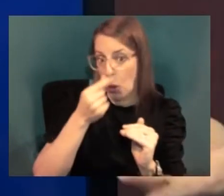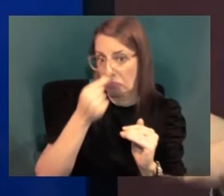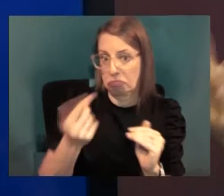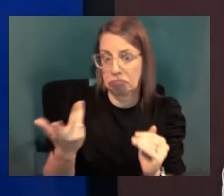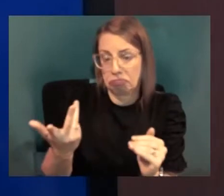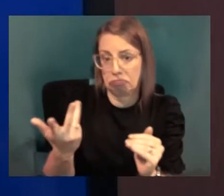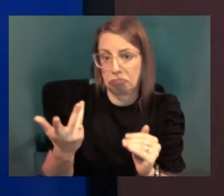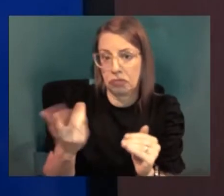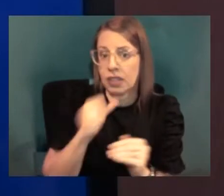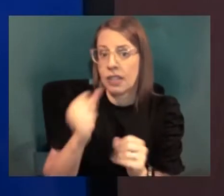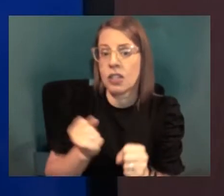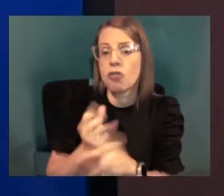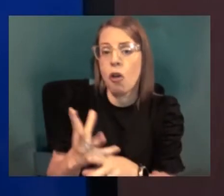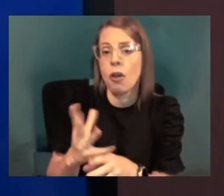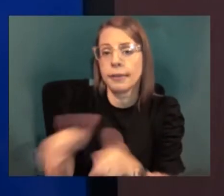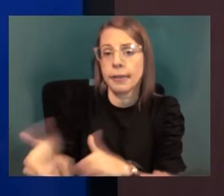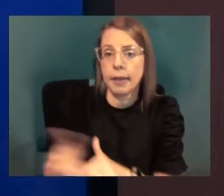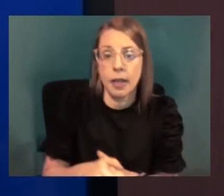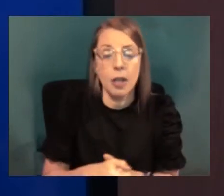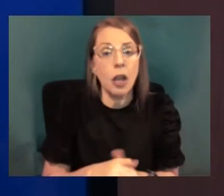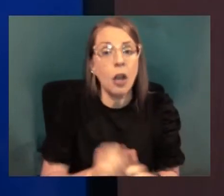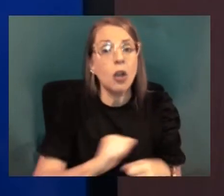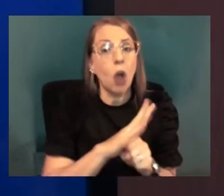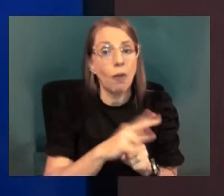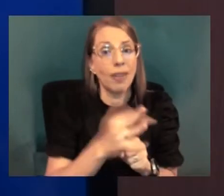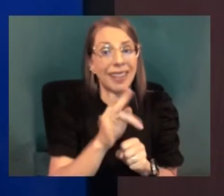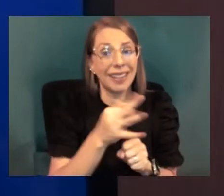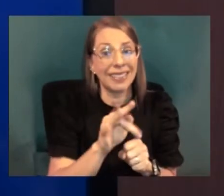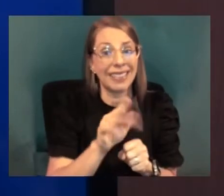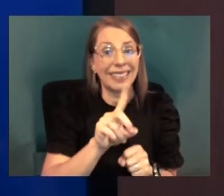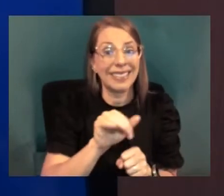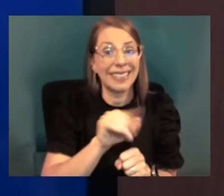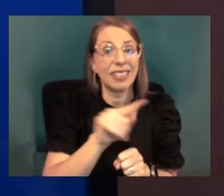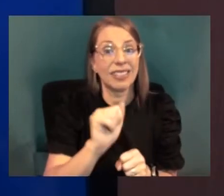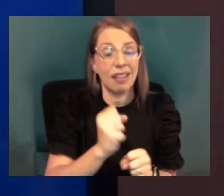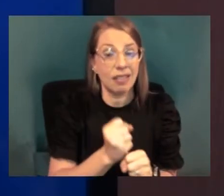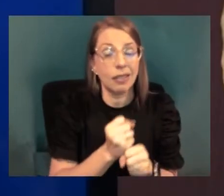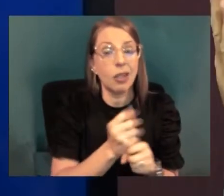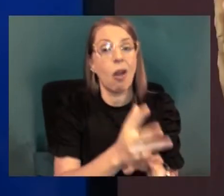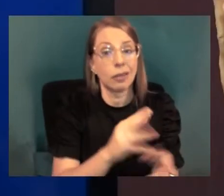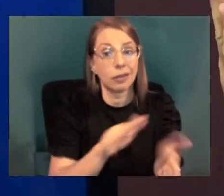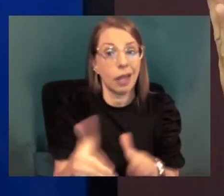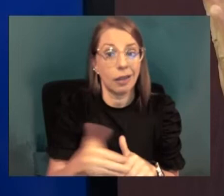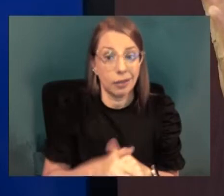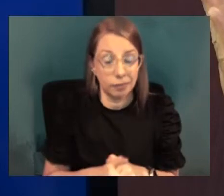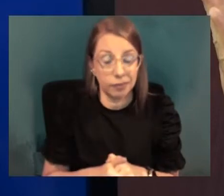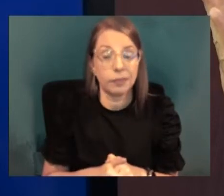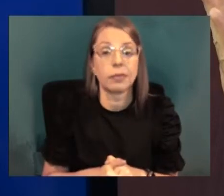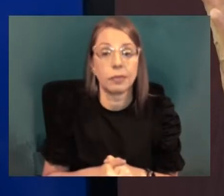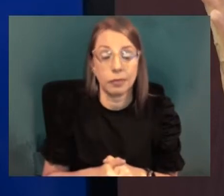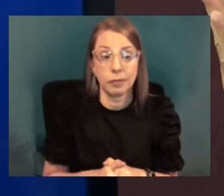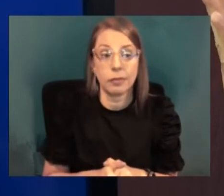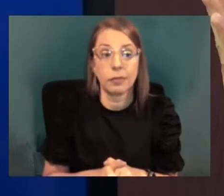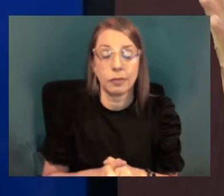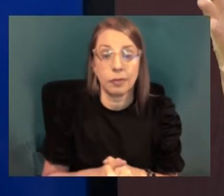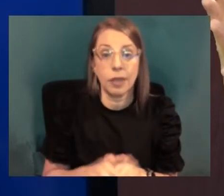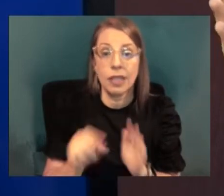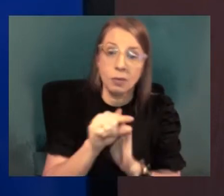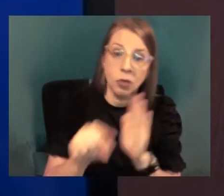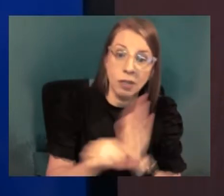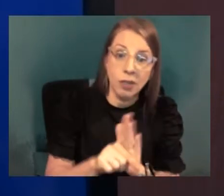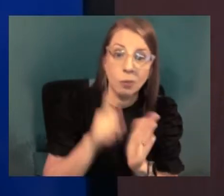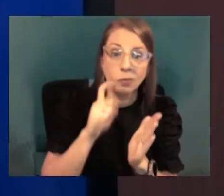death. COVID-19 and the Delta variant, on the other hand, as we've demonstrated here and in Springfield and across the